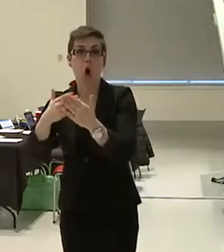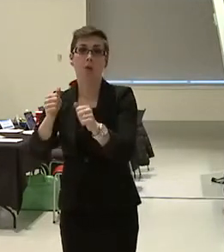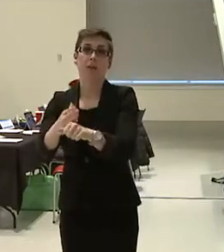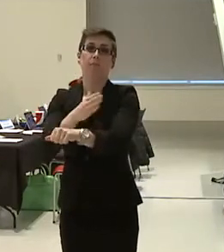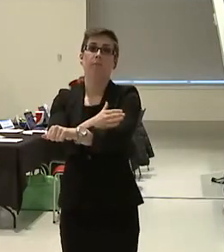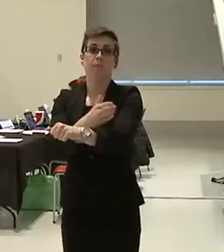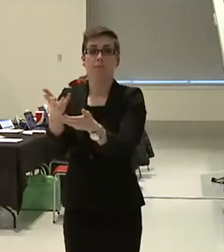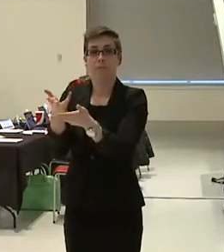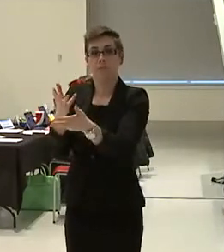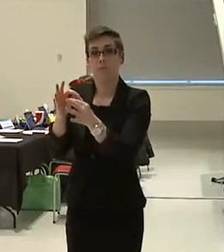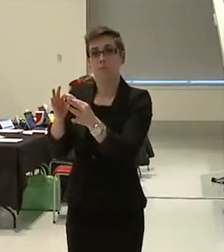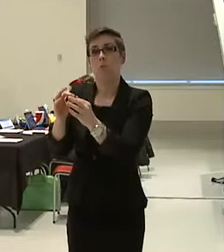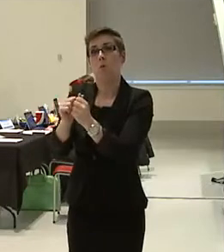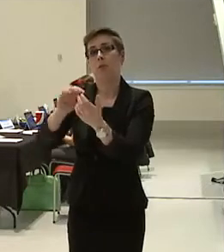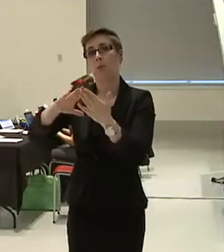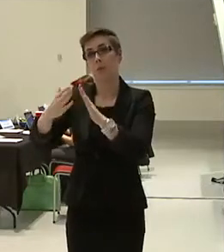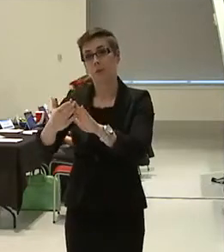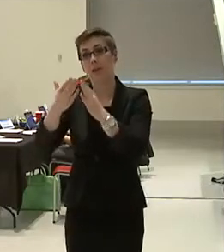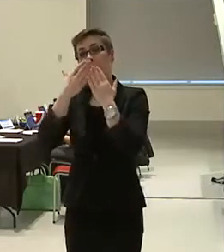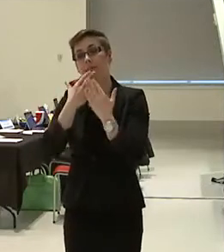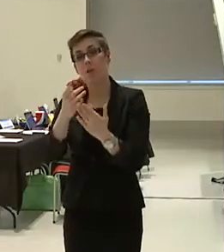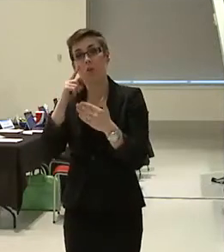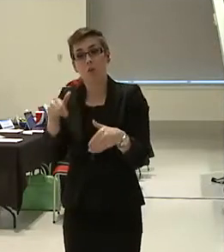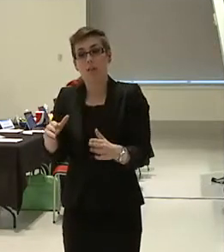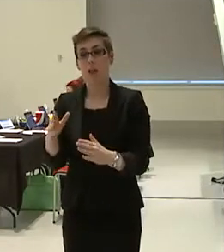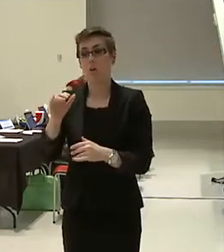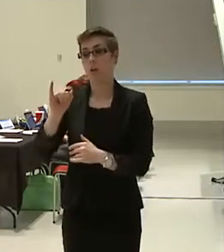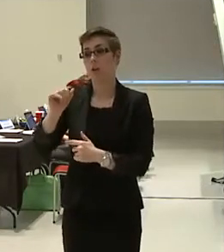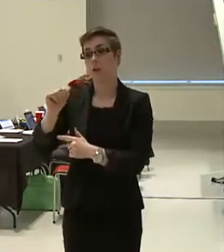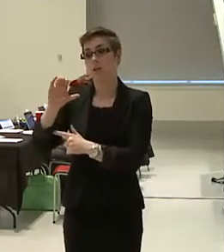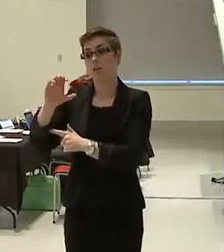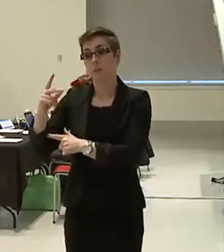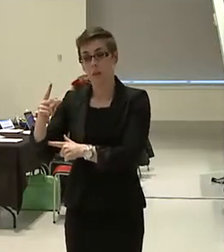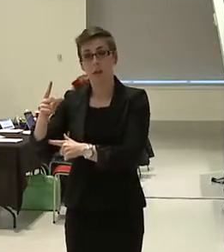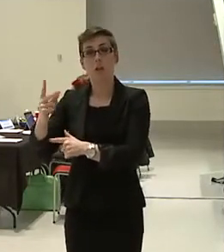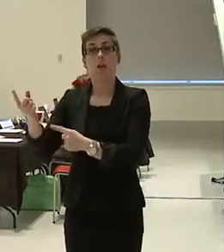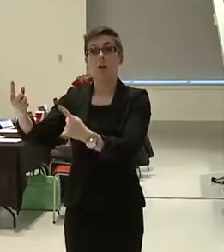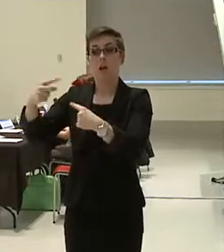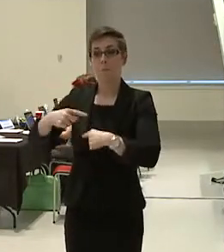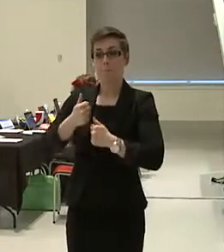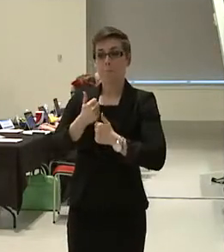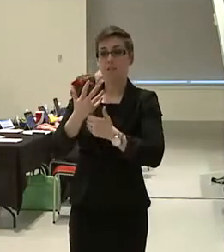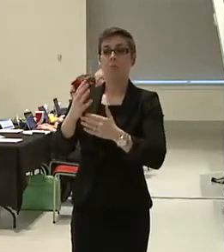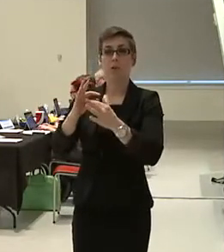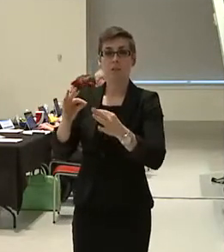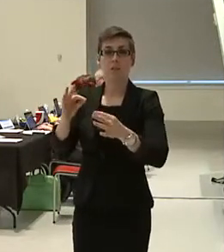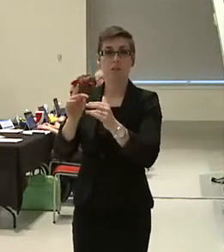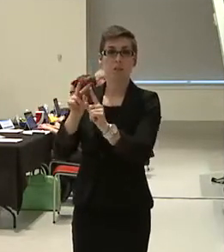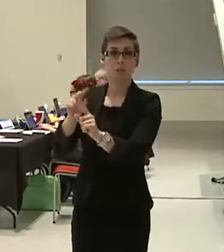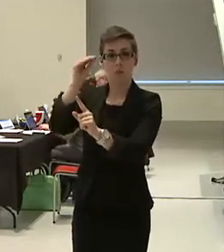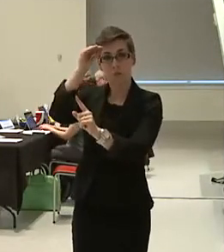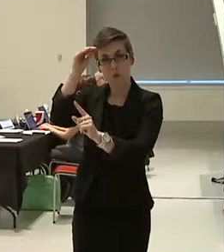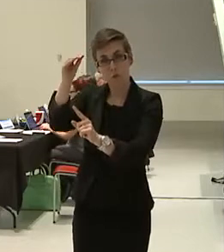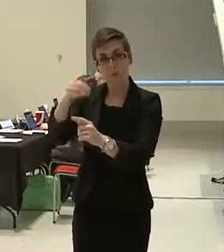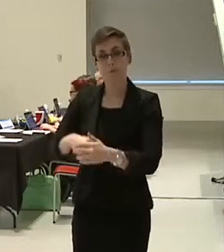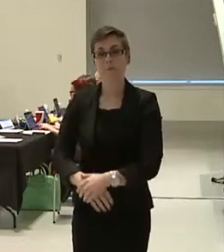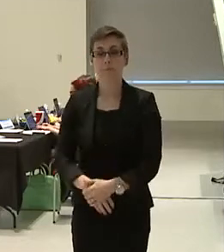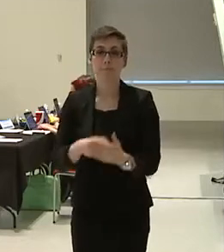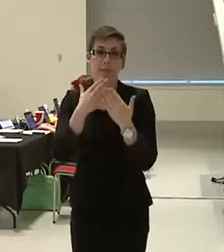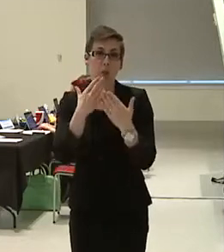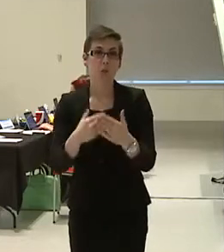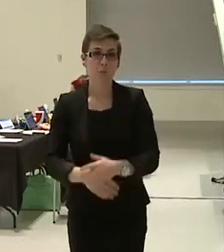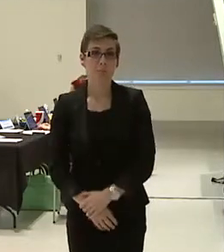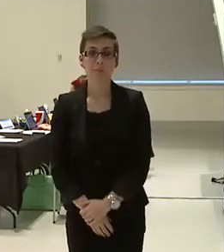listening session and for allowing the International Association of Chiefs of Police to express its views and share some examples from agencies across the country. Thank